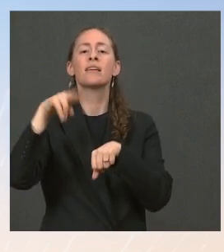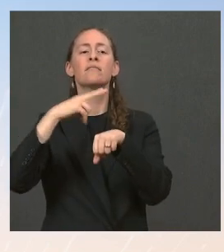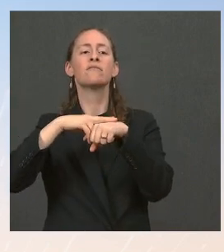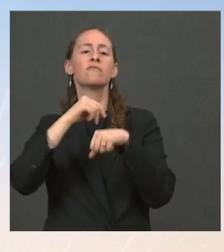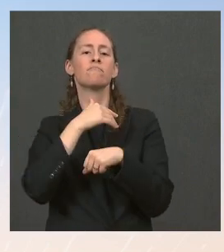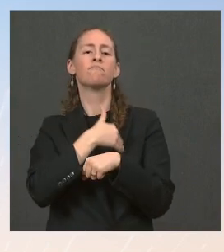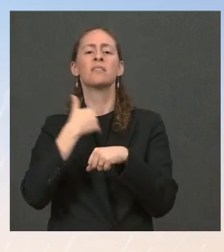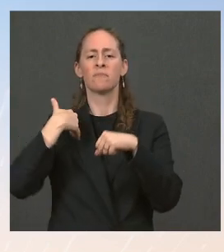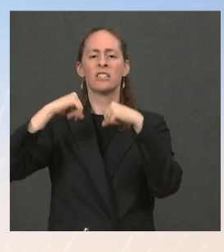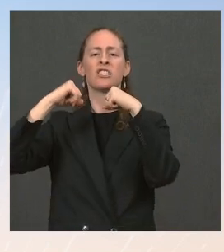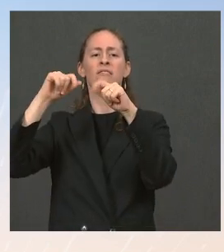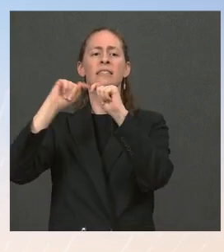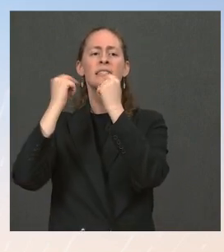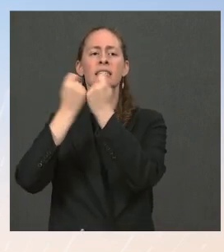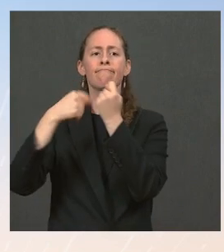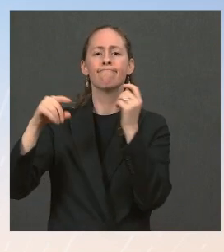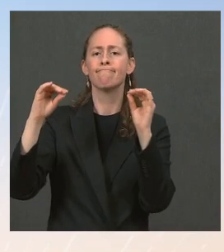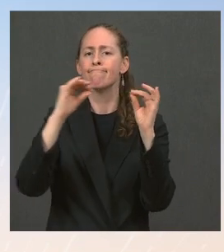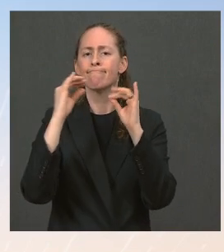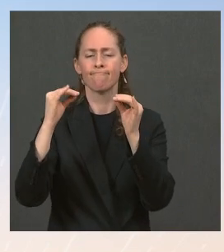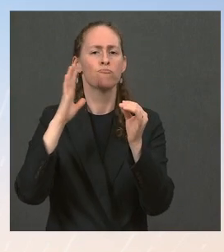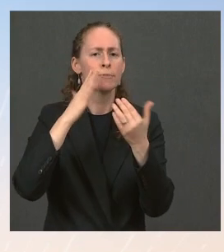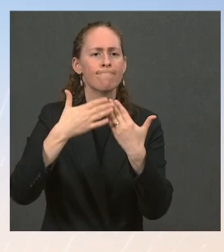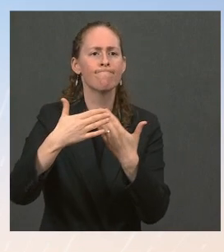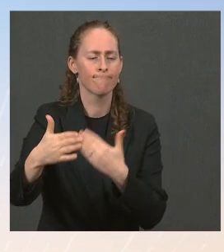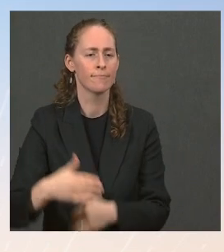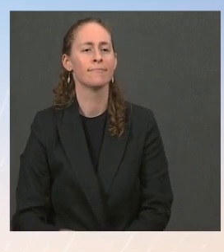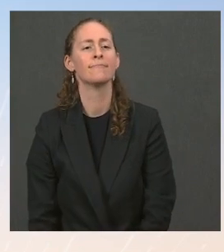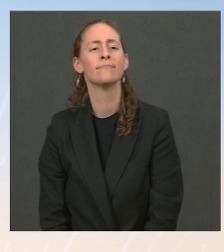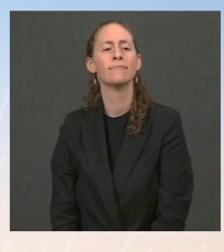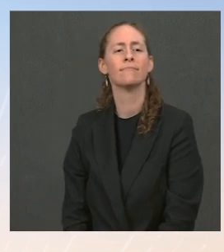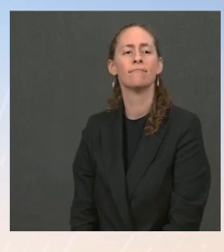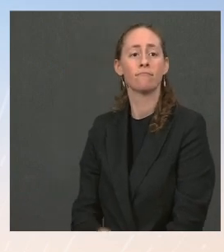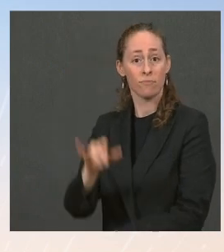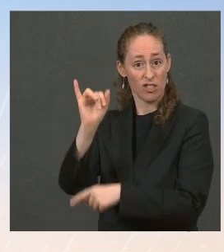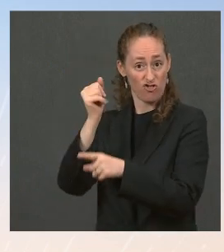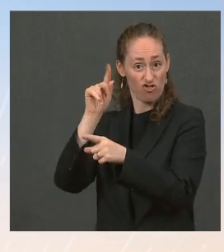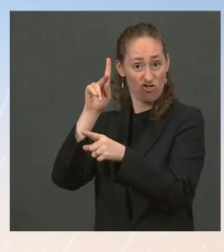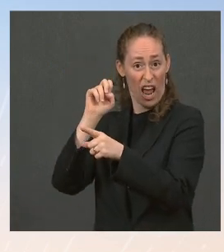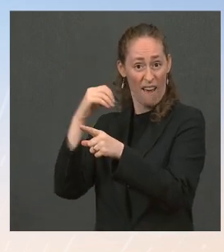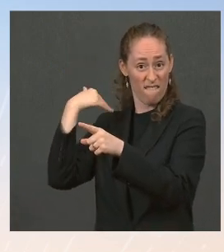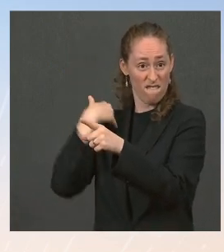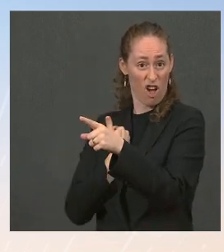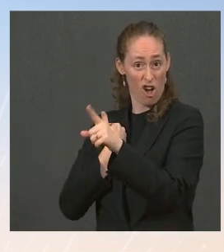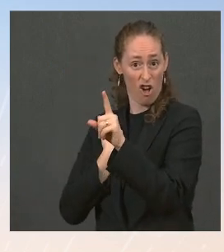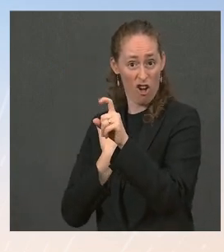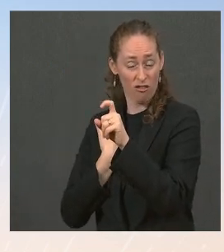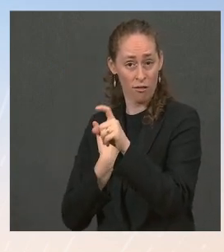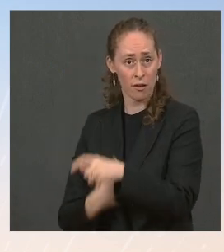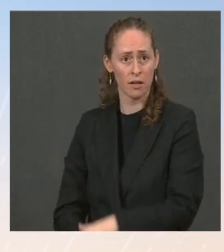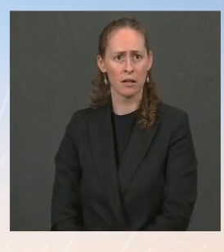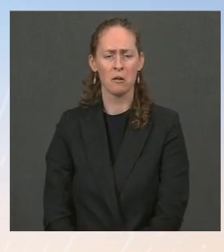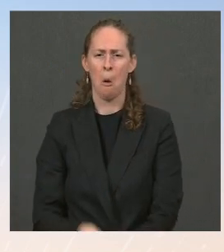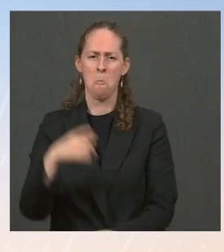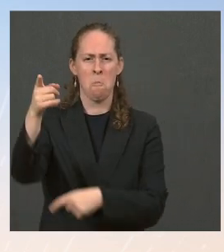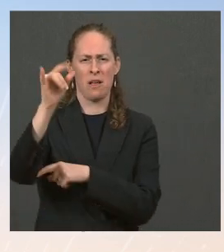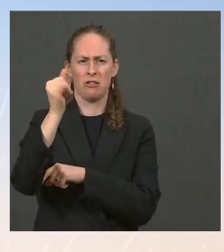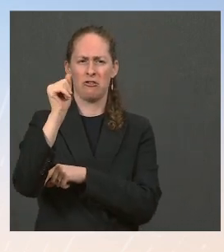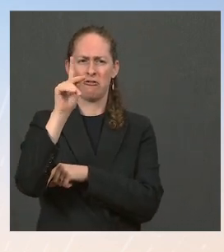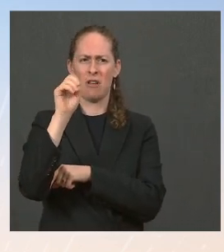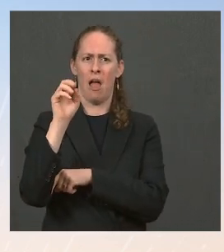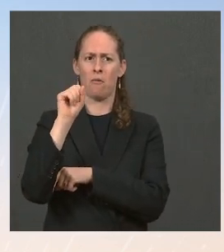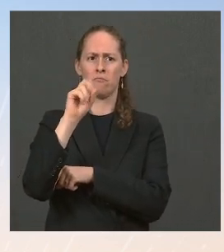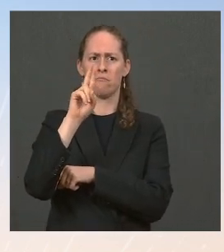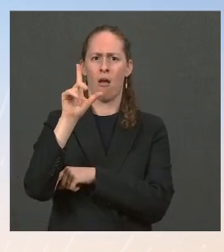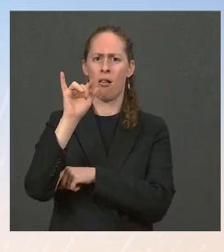to apply those moving forward. Does he hold Jake Sullivan responsible for this? He certainly doesn't hold anyone. He holds himself responsible, and certainly, though, he has